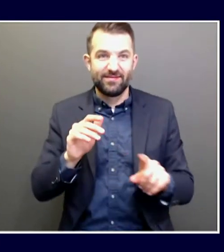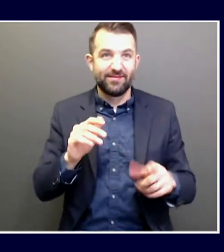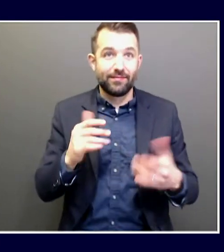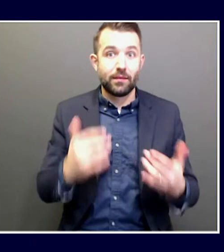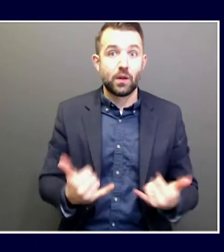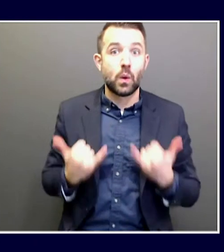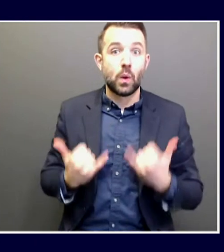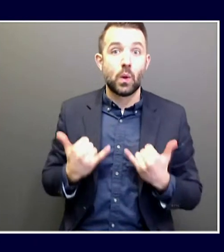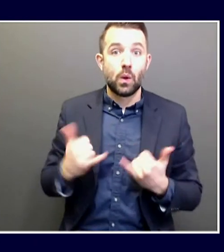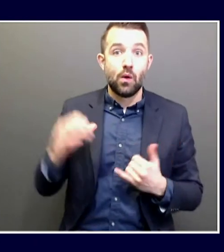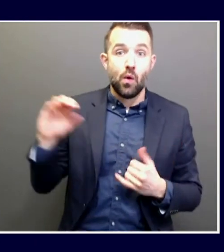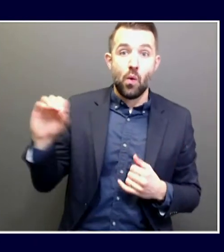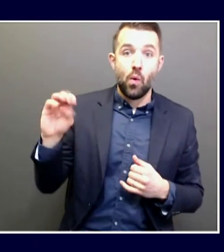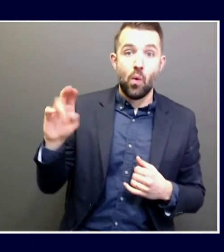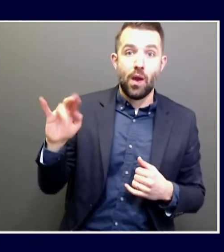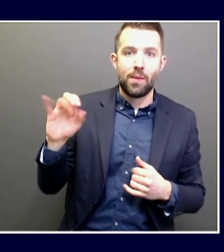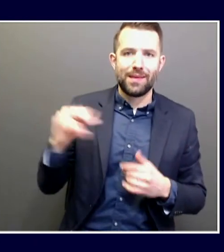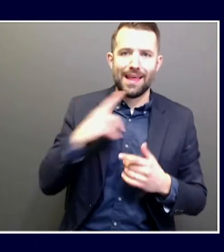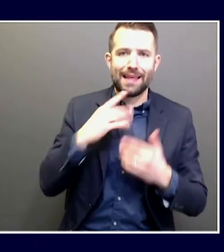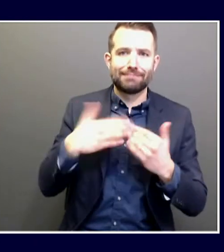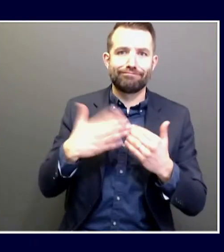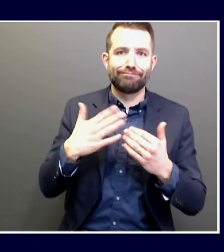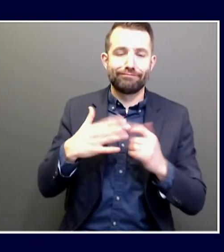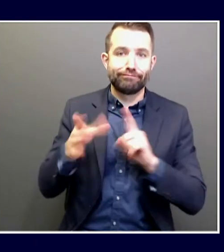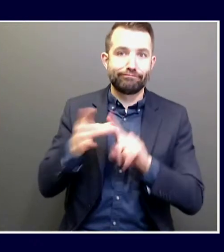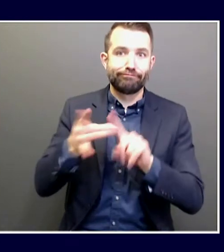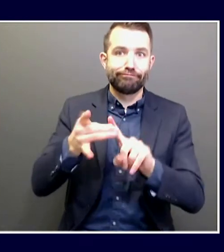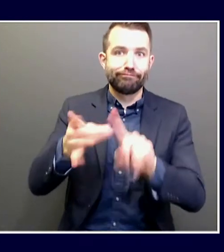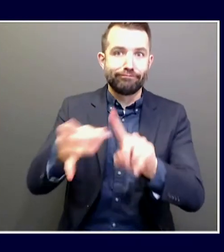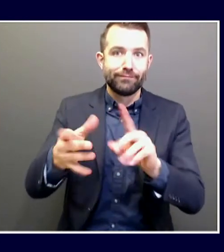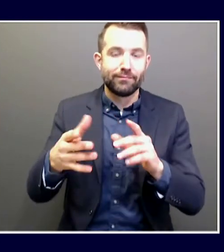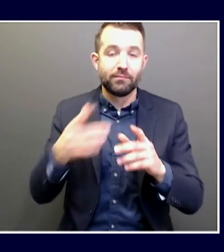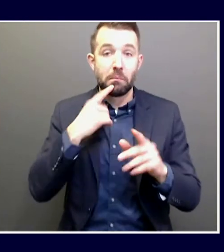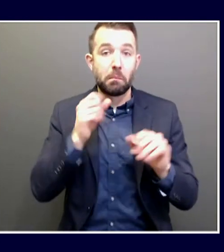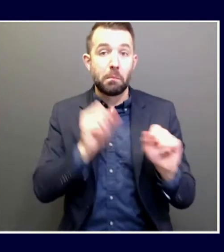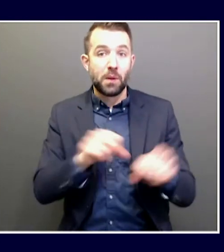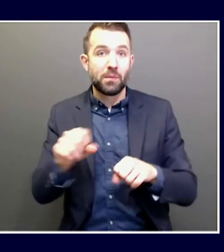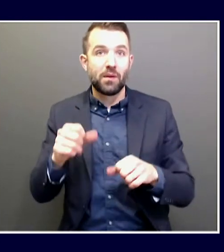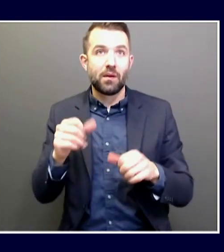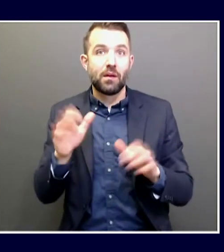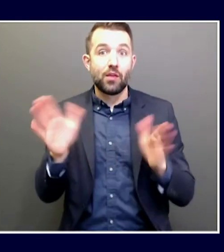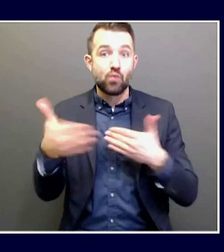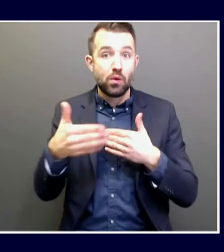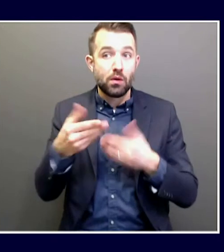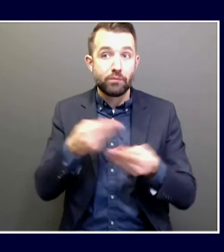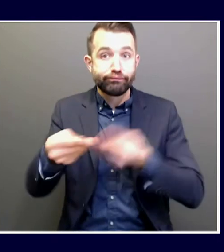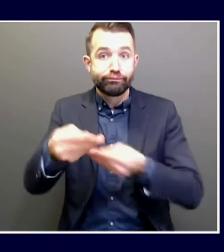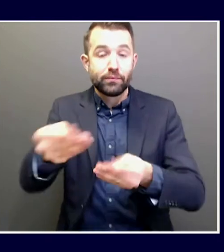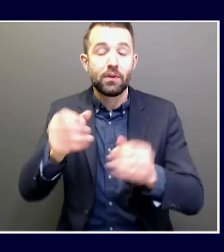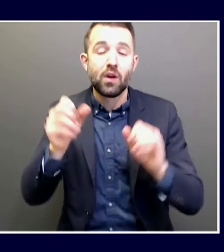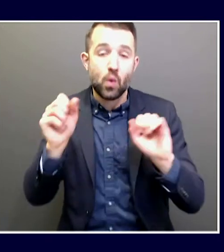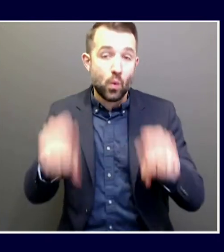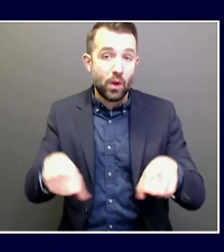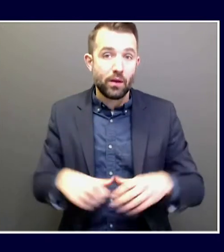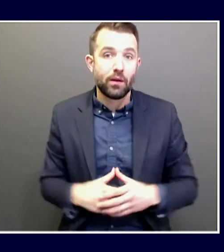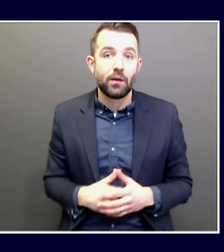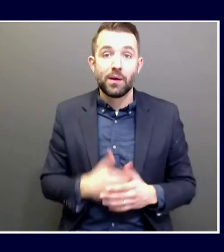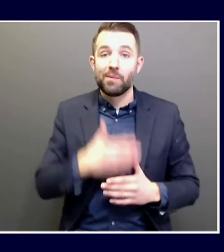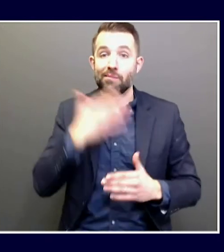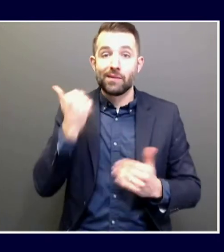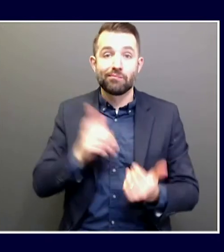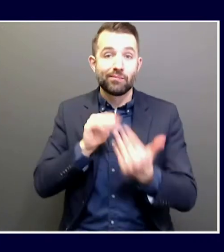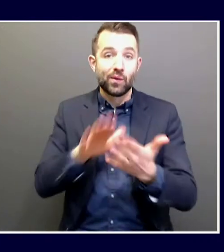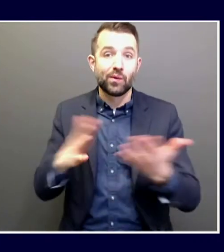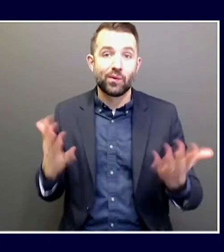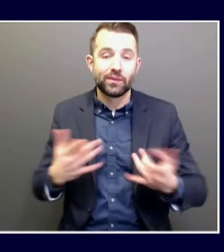contagiousness, but the best way to mitigate that and keep kids in the classroom is by moving forward with masking.